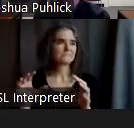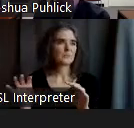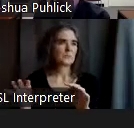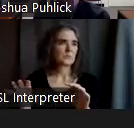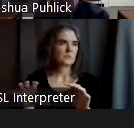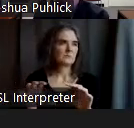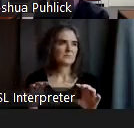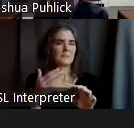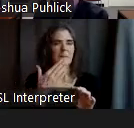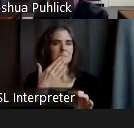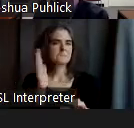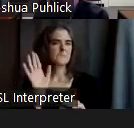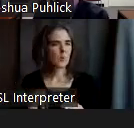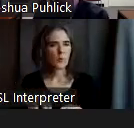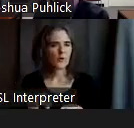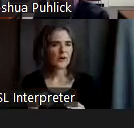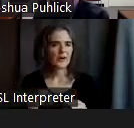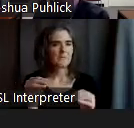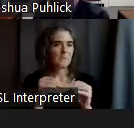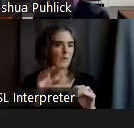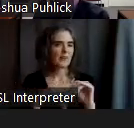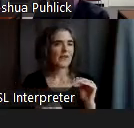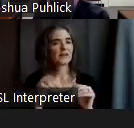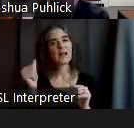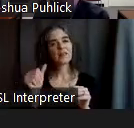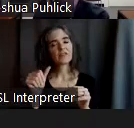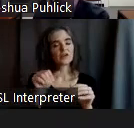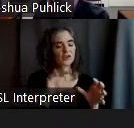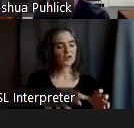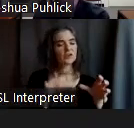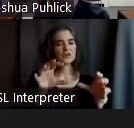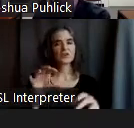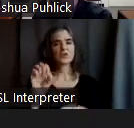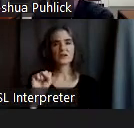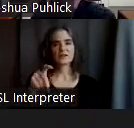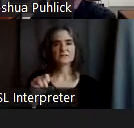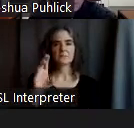would be poorer than for other species.